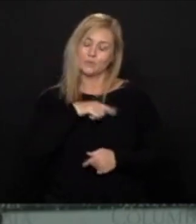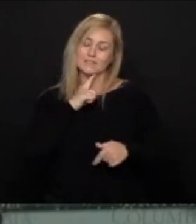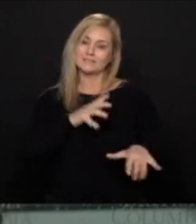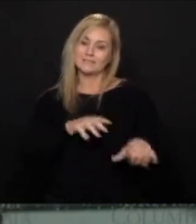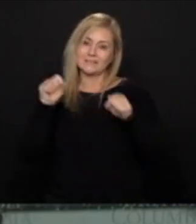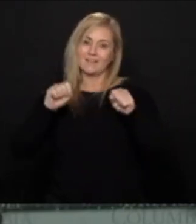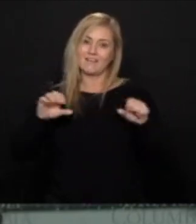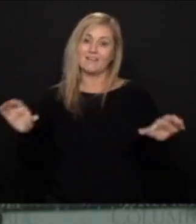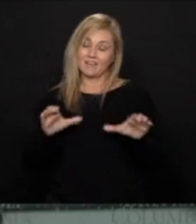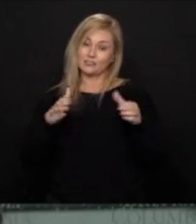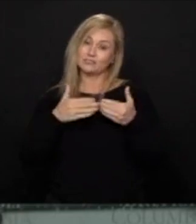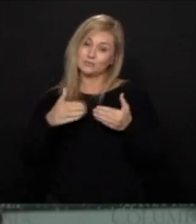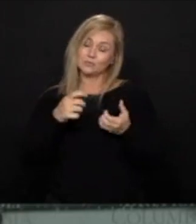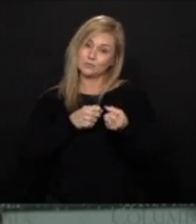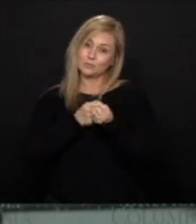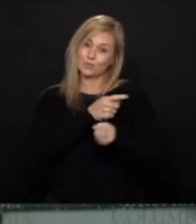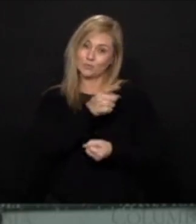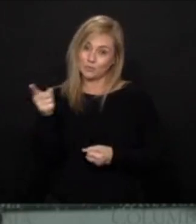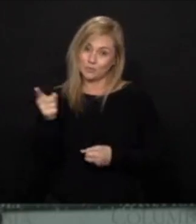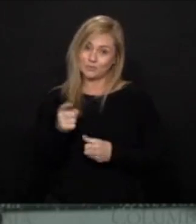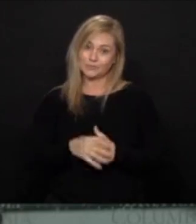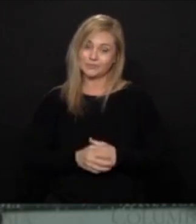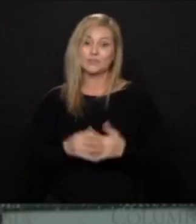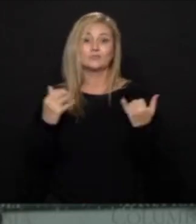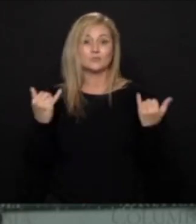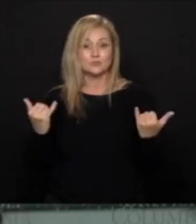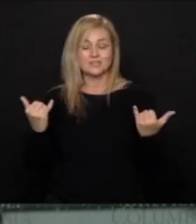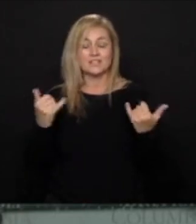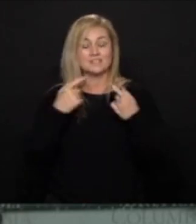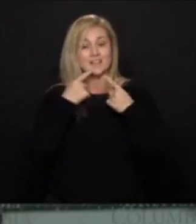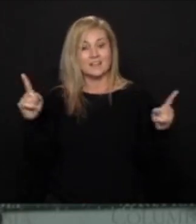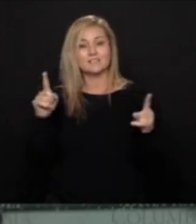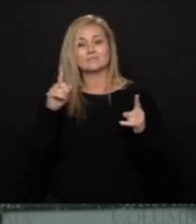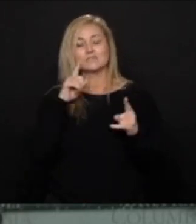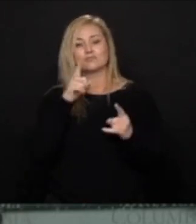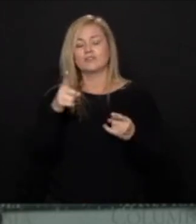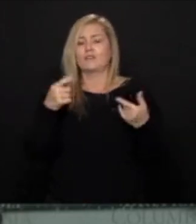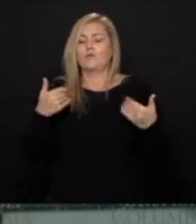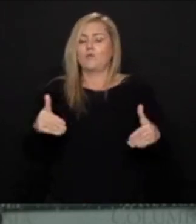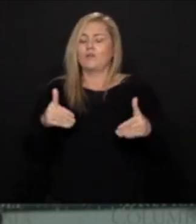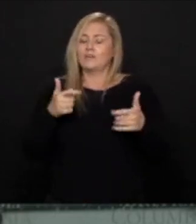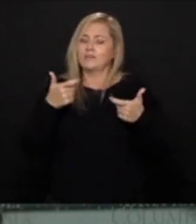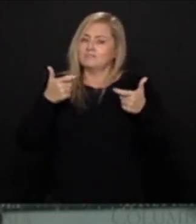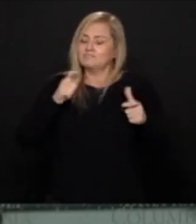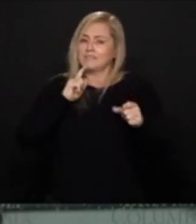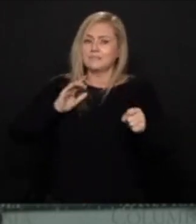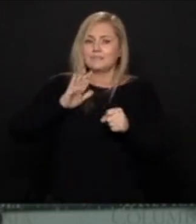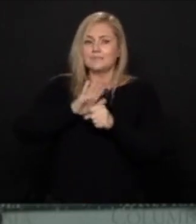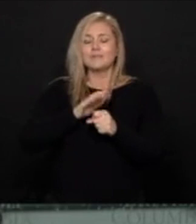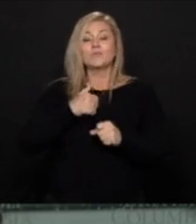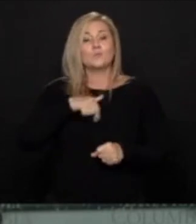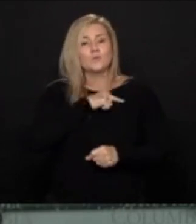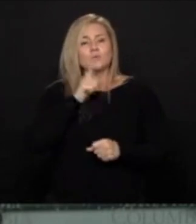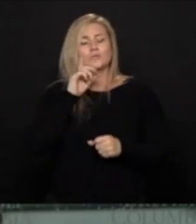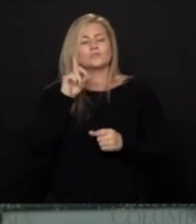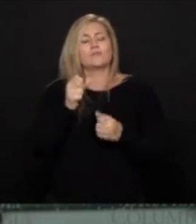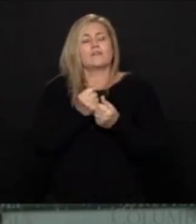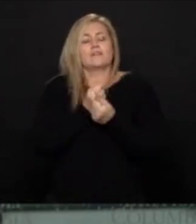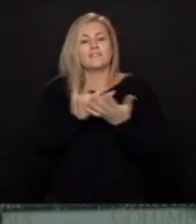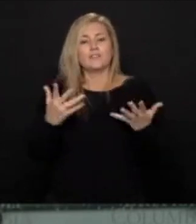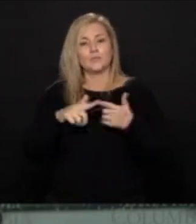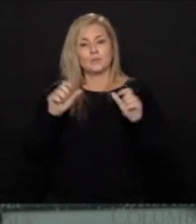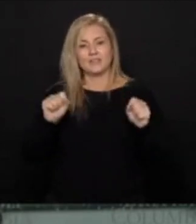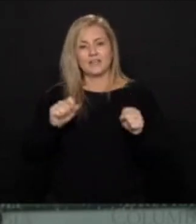and we're taking action to support you. Today's announcement is a profound commitment that we will do everything